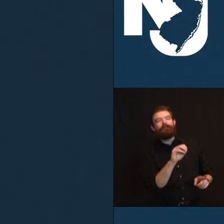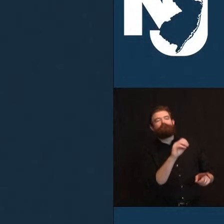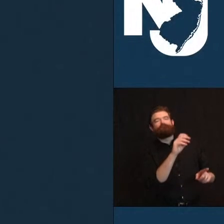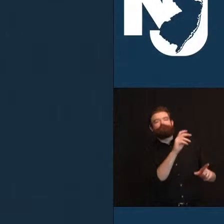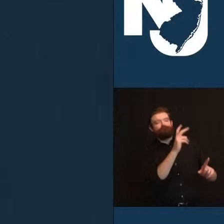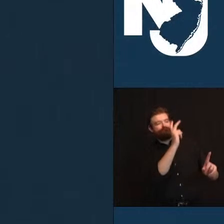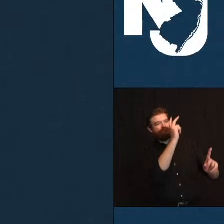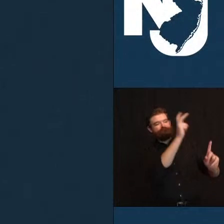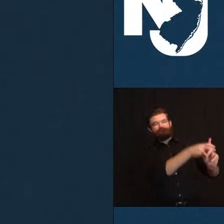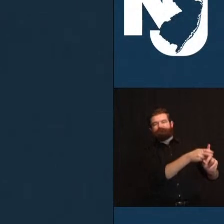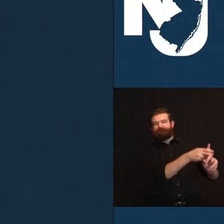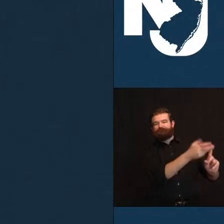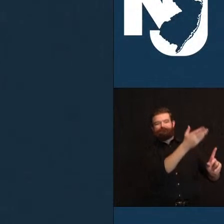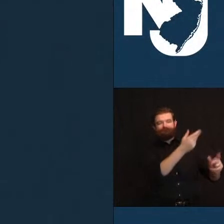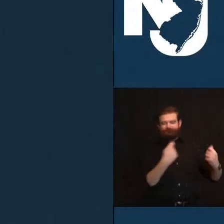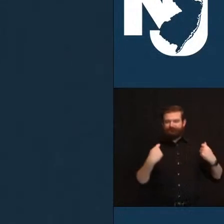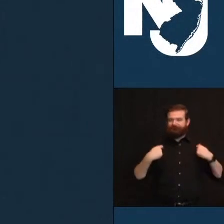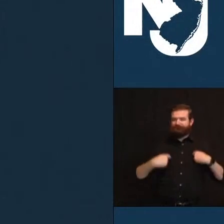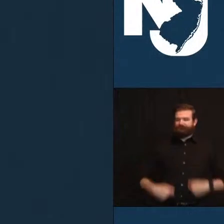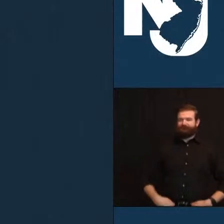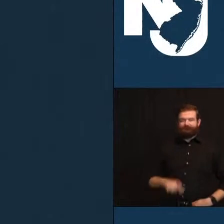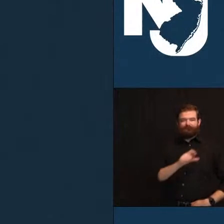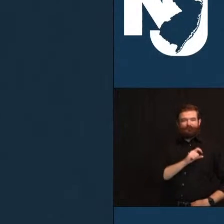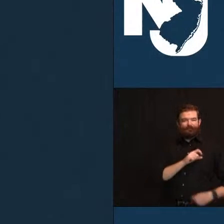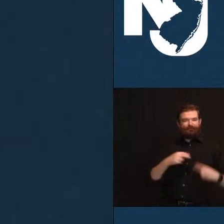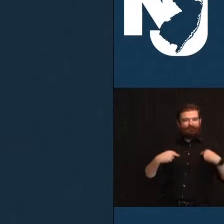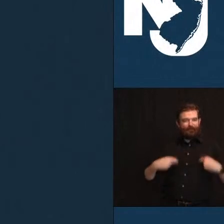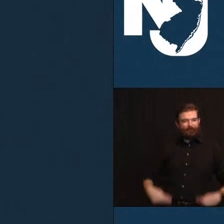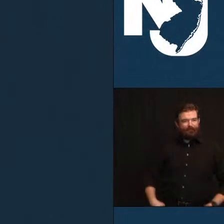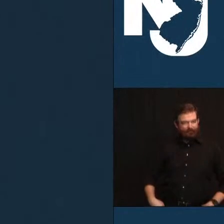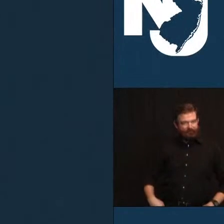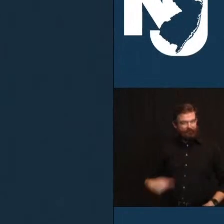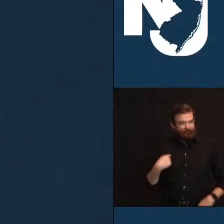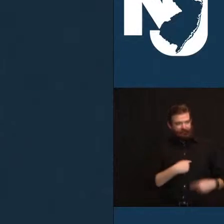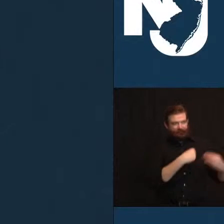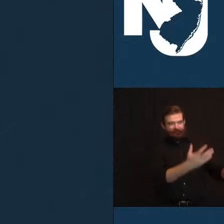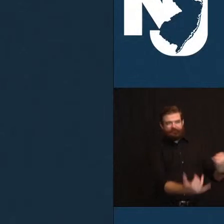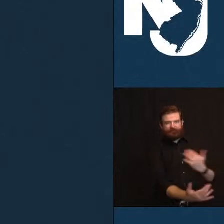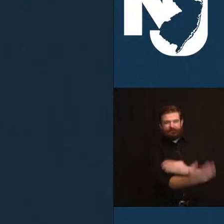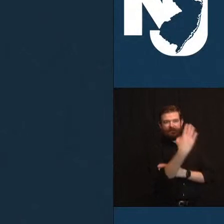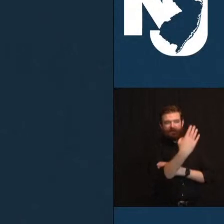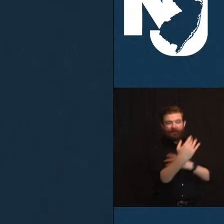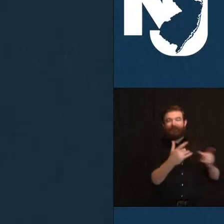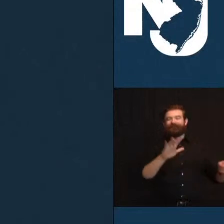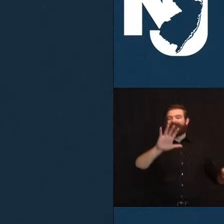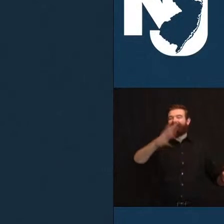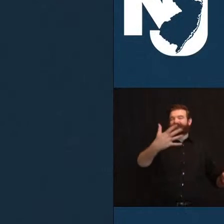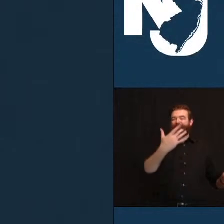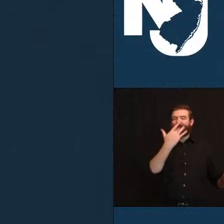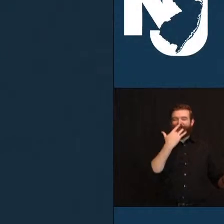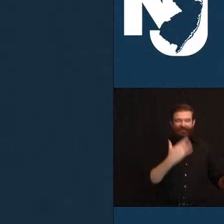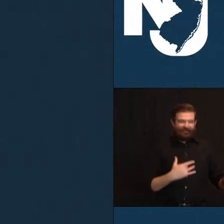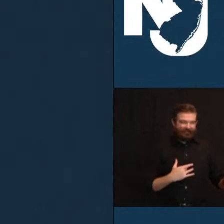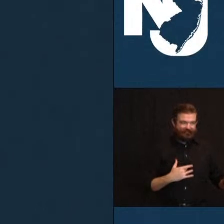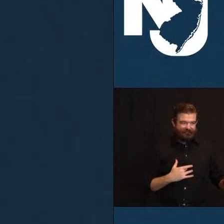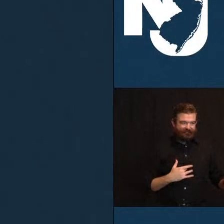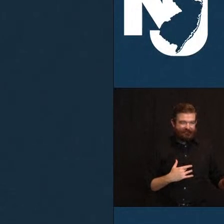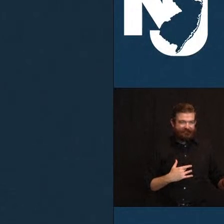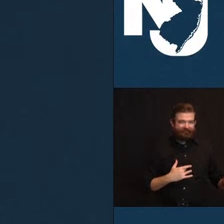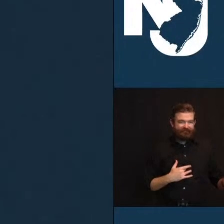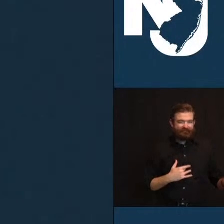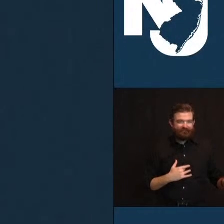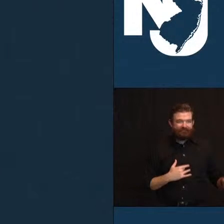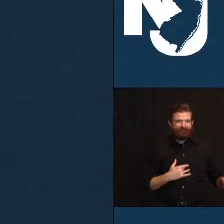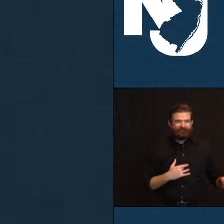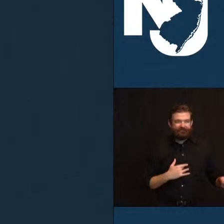we presented to her in person this morning on her 5th birthday. So she is 5 today. She's going through chemo